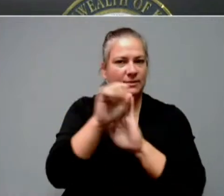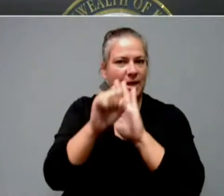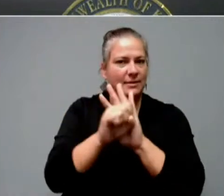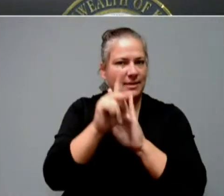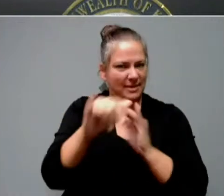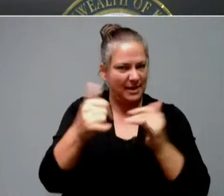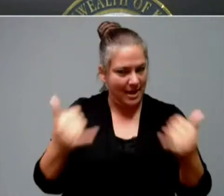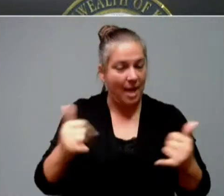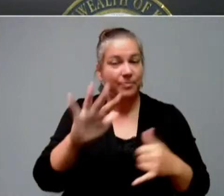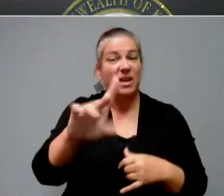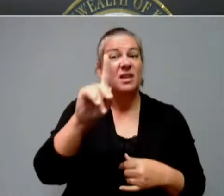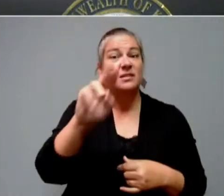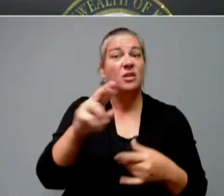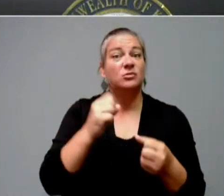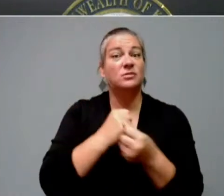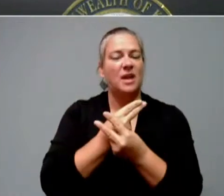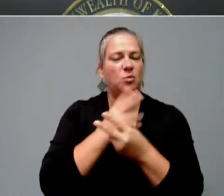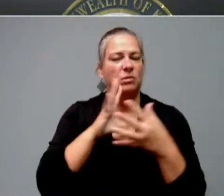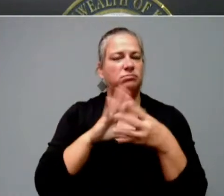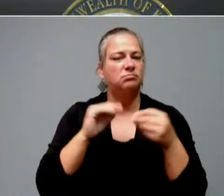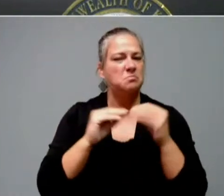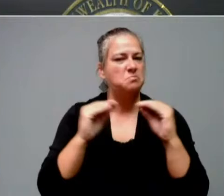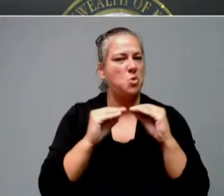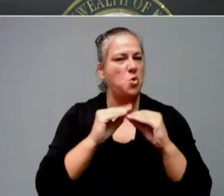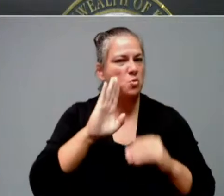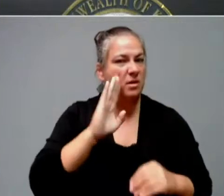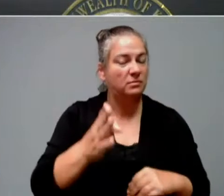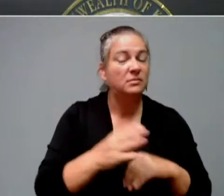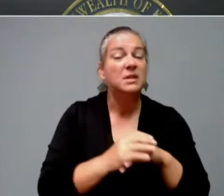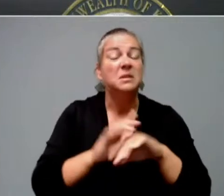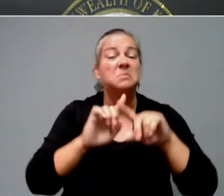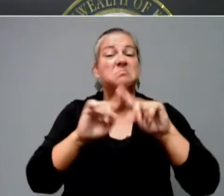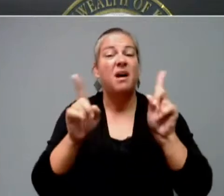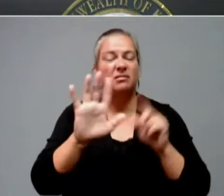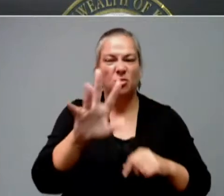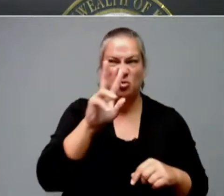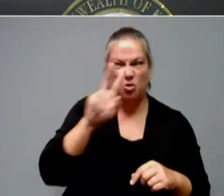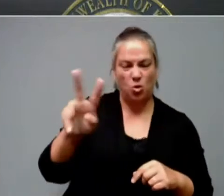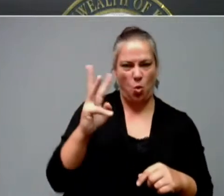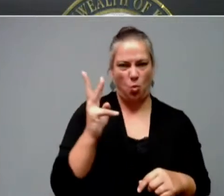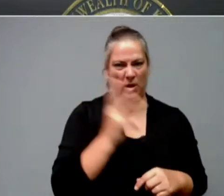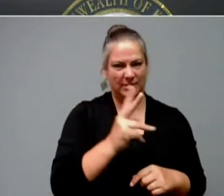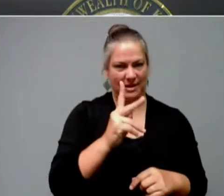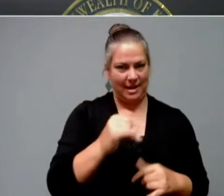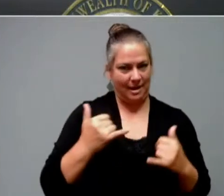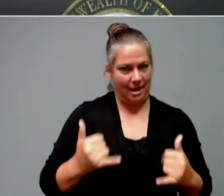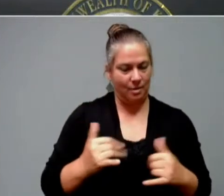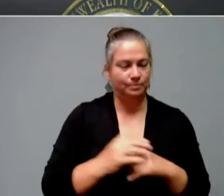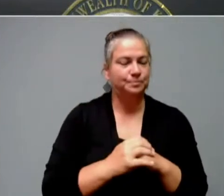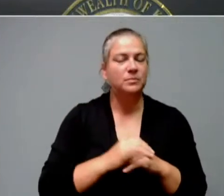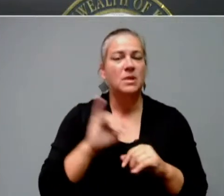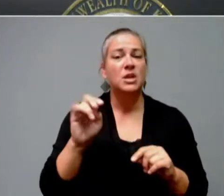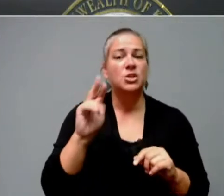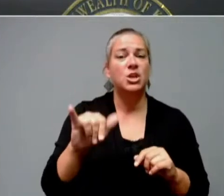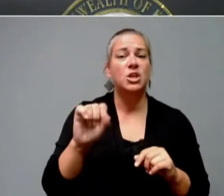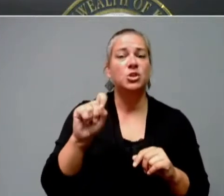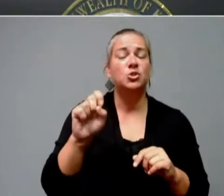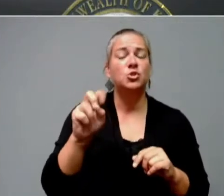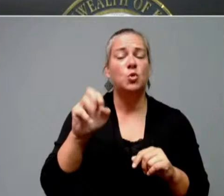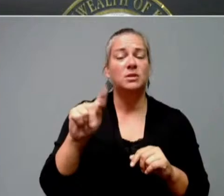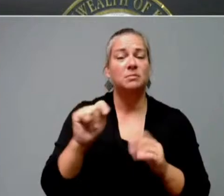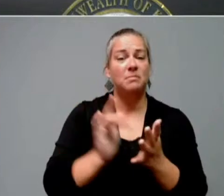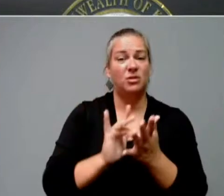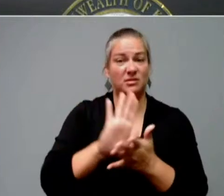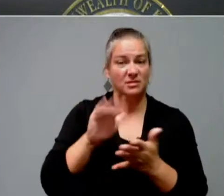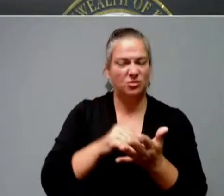more, but you just look at Western Kentucky. Jenny Stewart Medical Center has talked